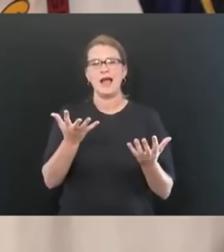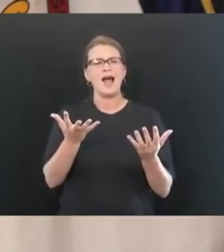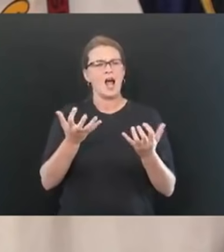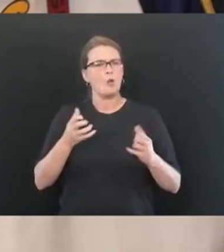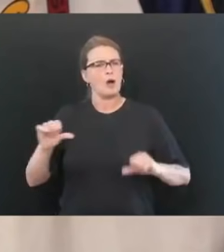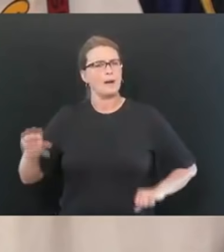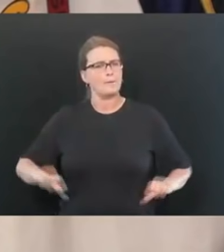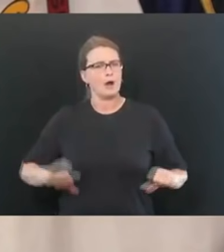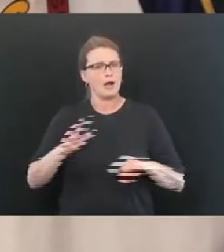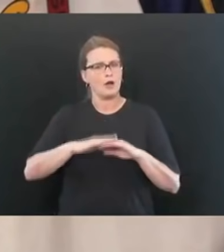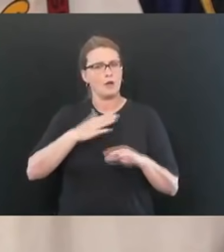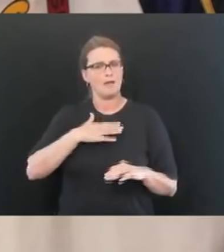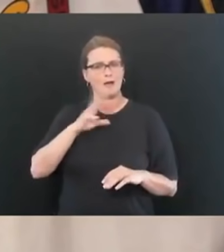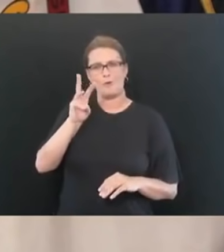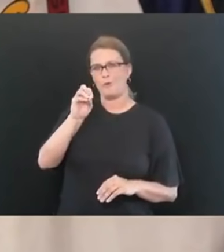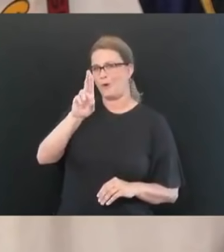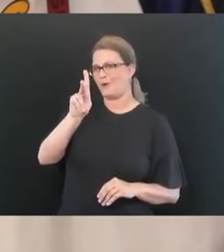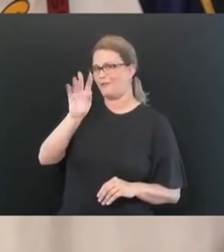on workforce.